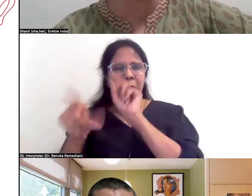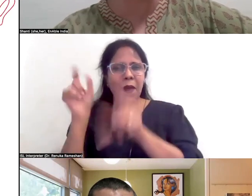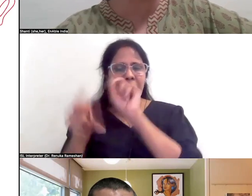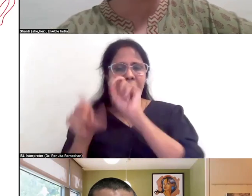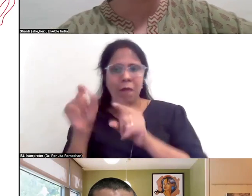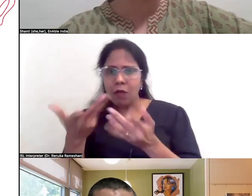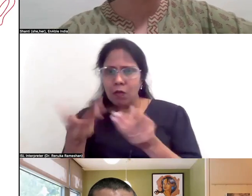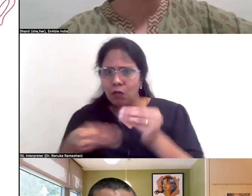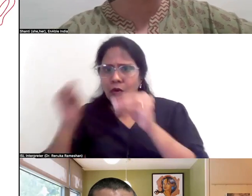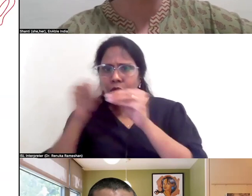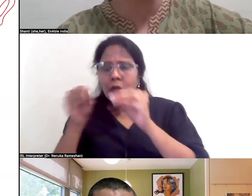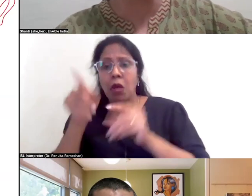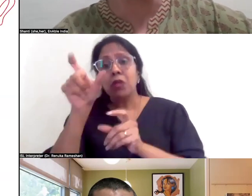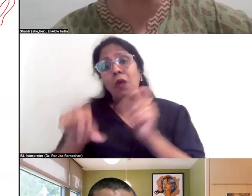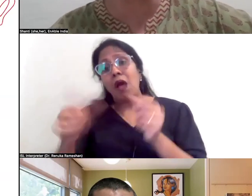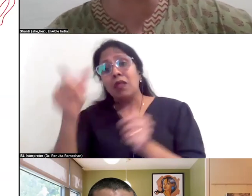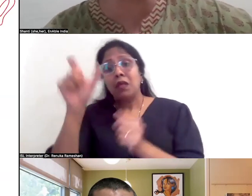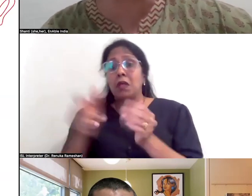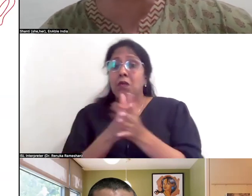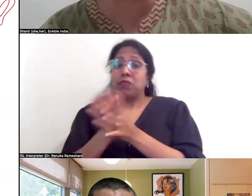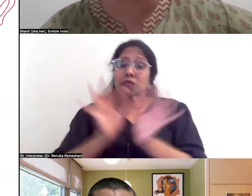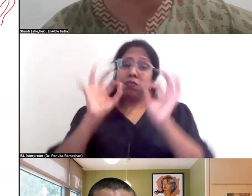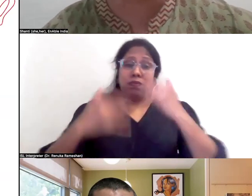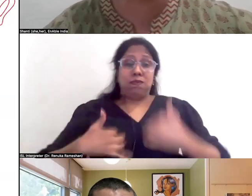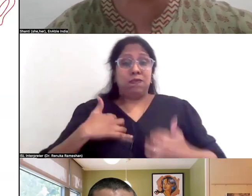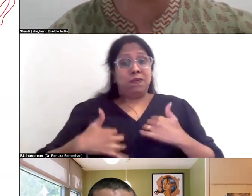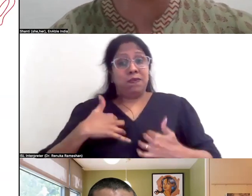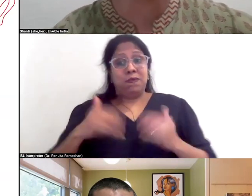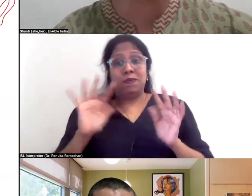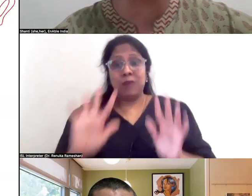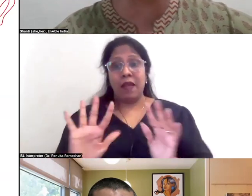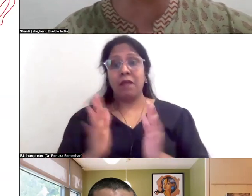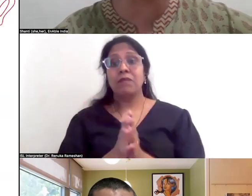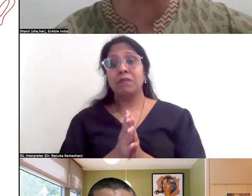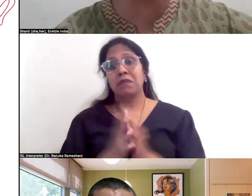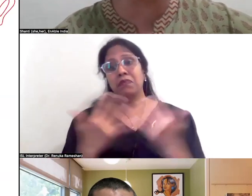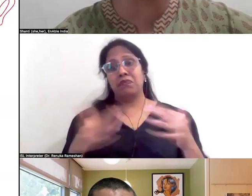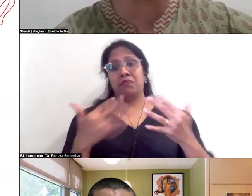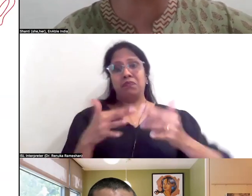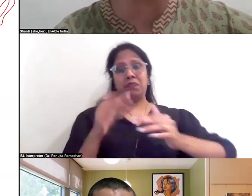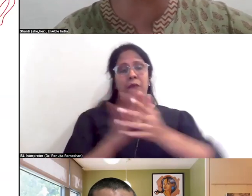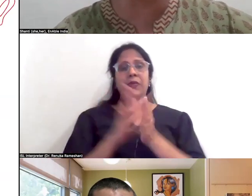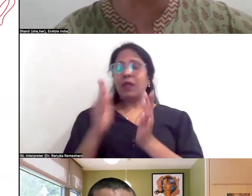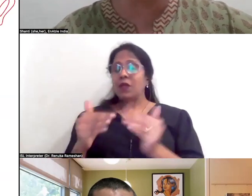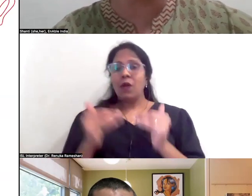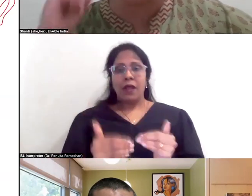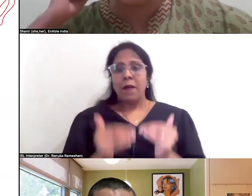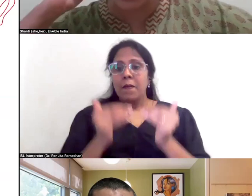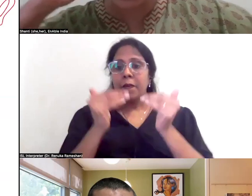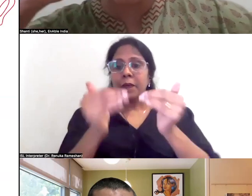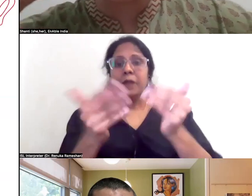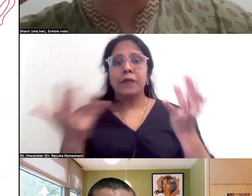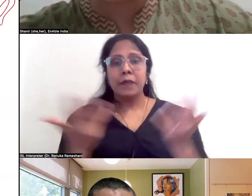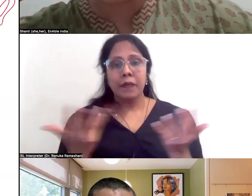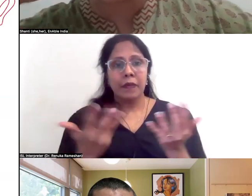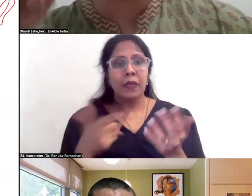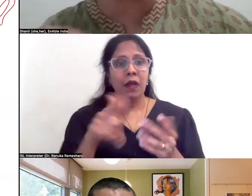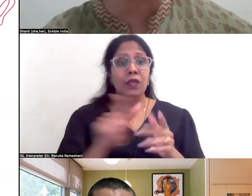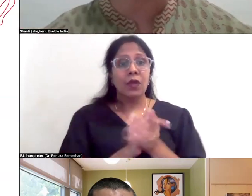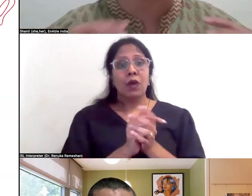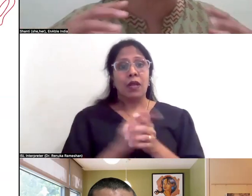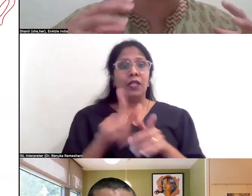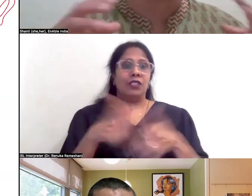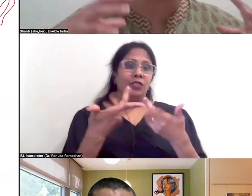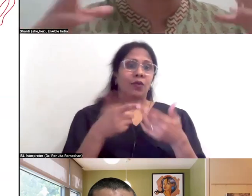all. Awesome. Ajit says inspiring. Okay, nice. Yeah. Super. And now let's move on to live from